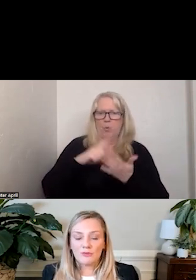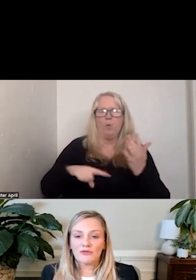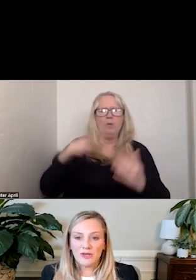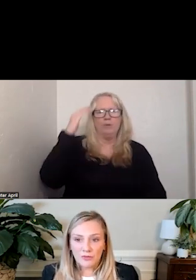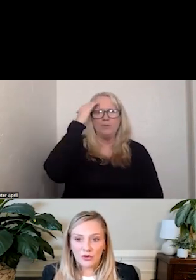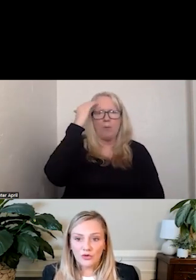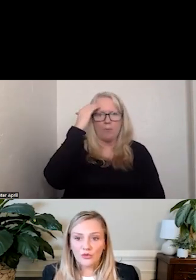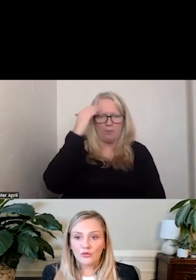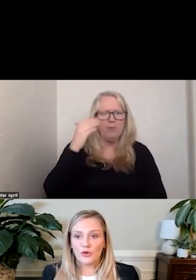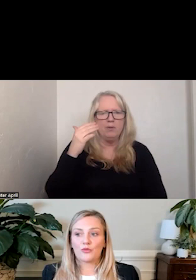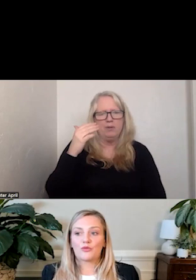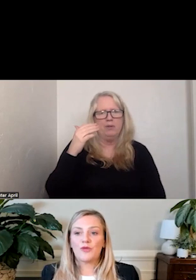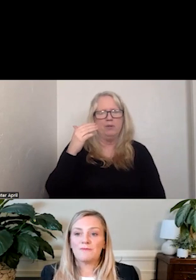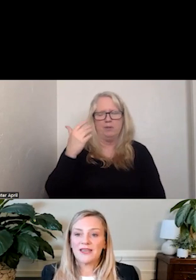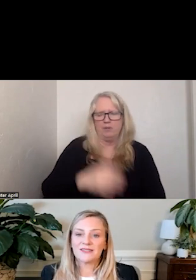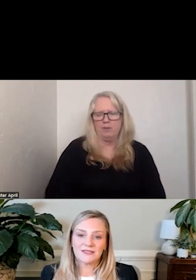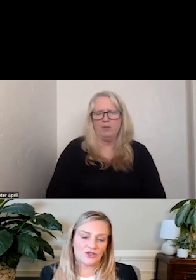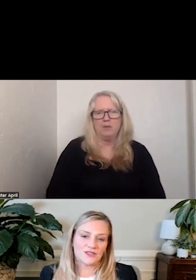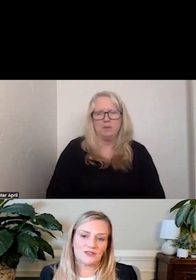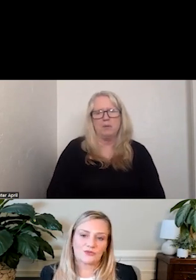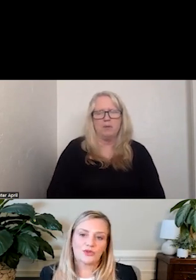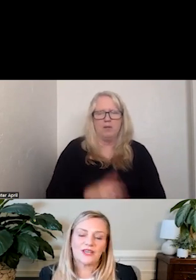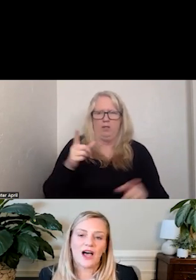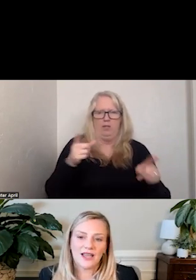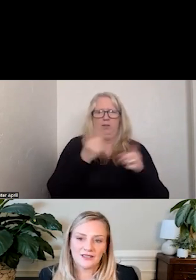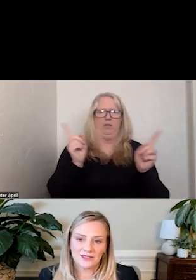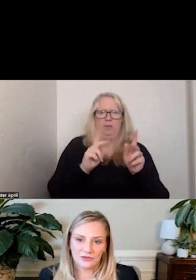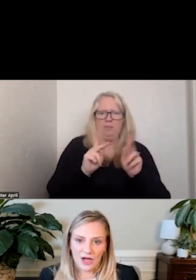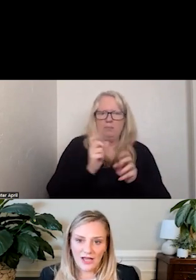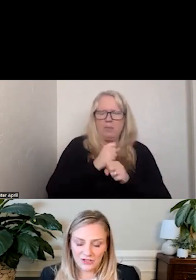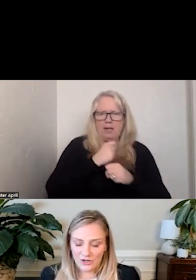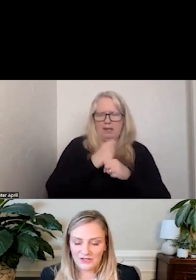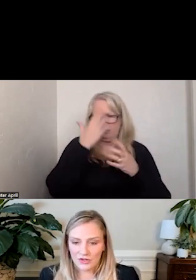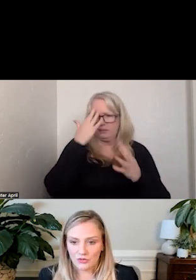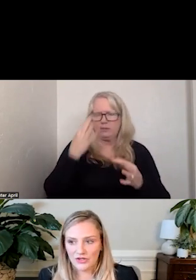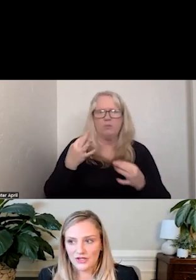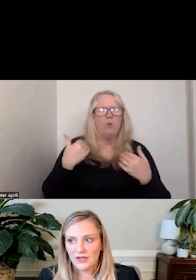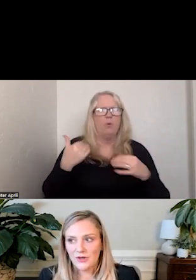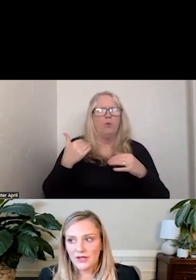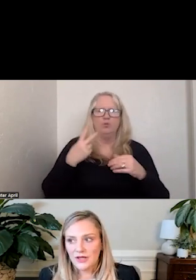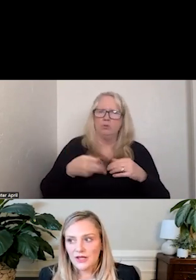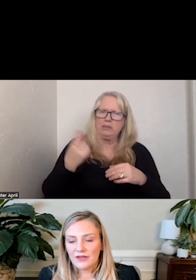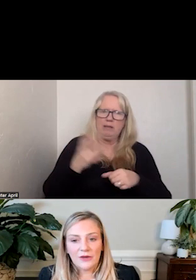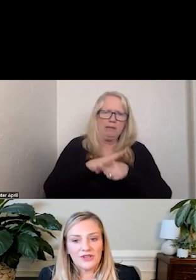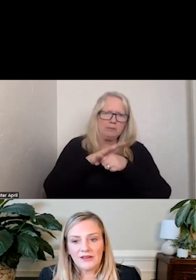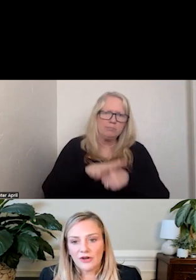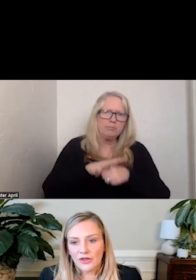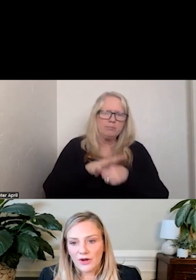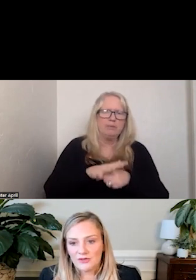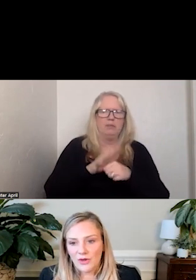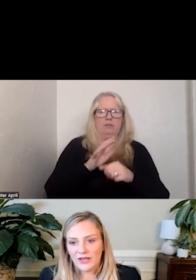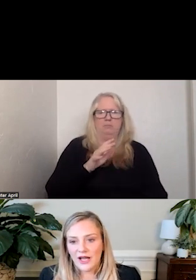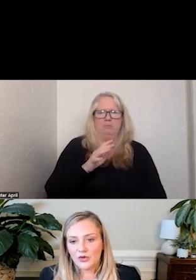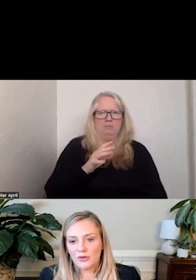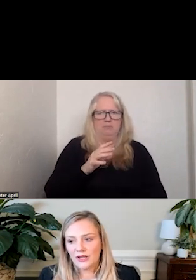are a number of people who, they make decisions in this really high stress situation that they would never